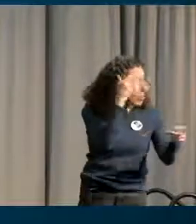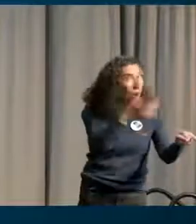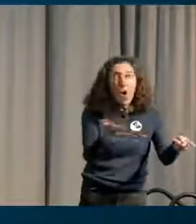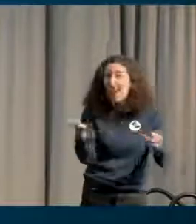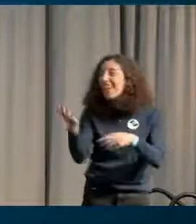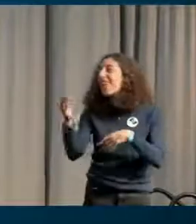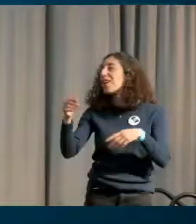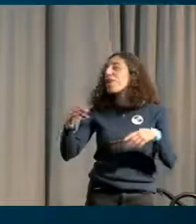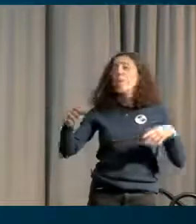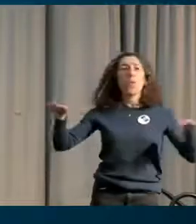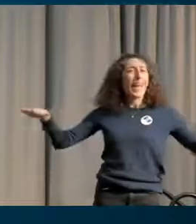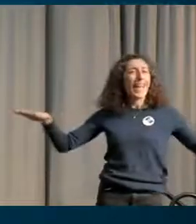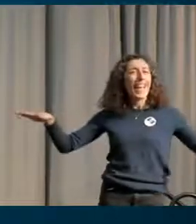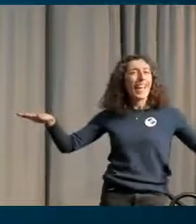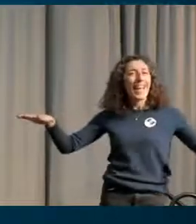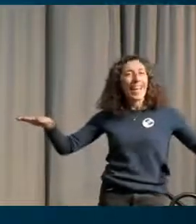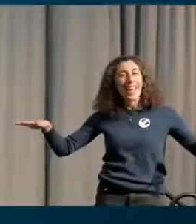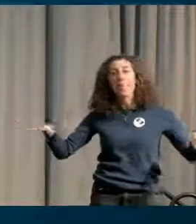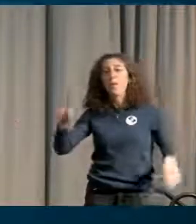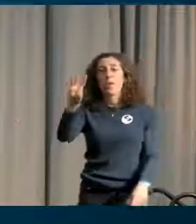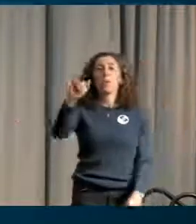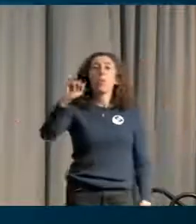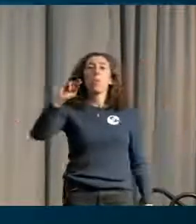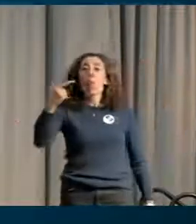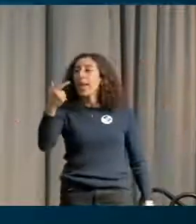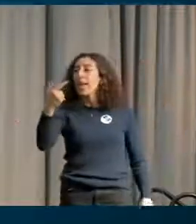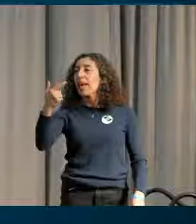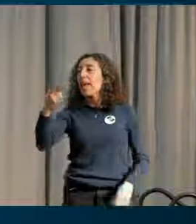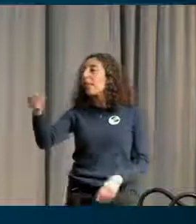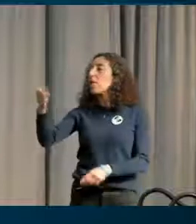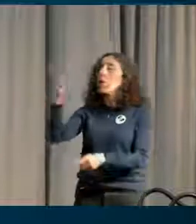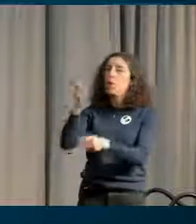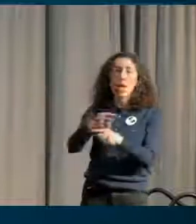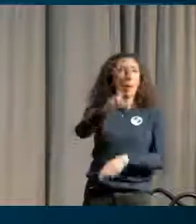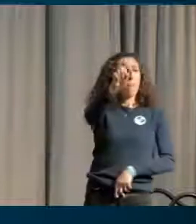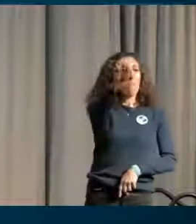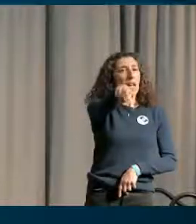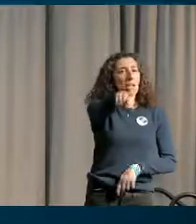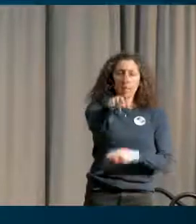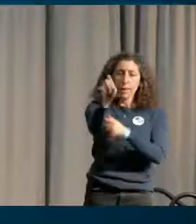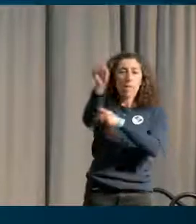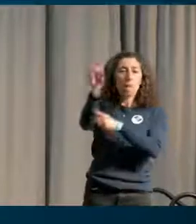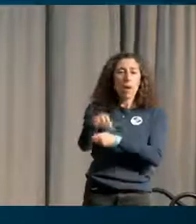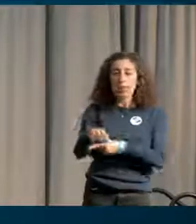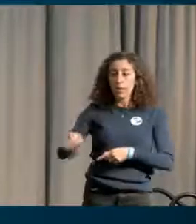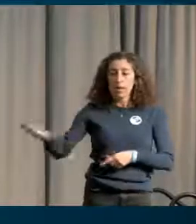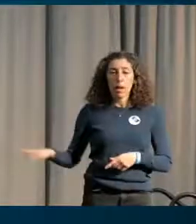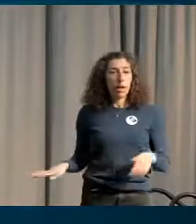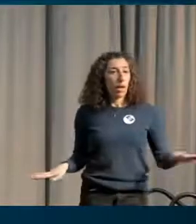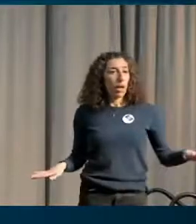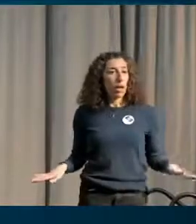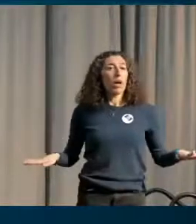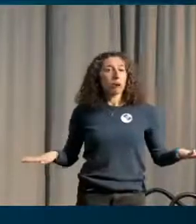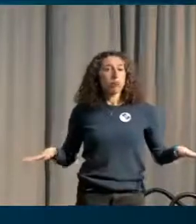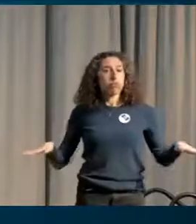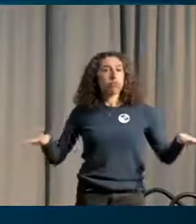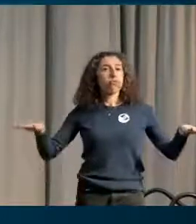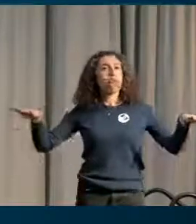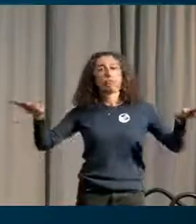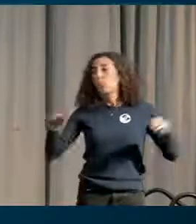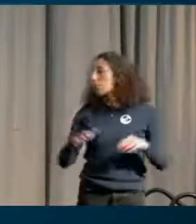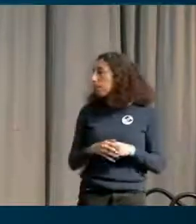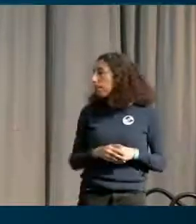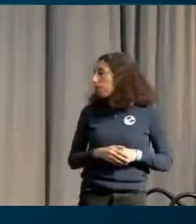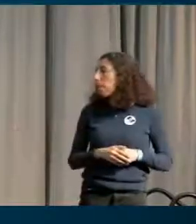Okay, so wings. And oh, that was what my friend, you were going to say that too? Awesome. Yeah, give me a thumbs up if you're going to thinking about wings too. Yeah,